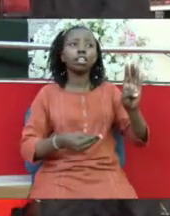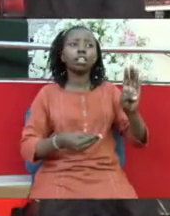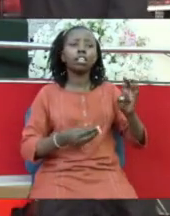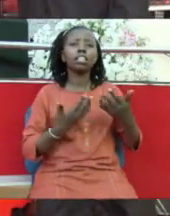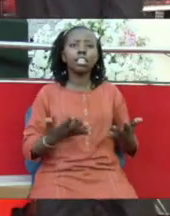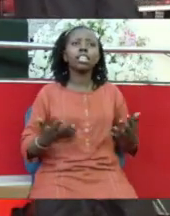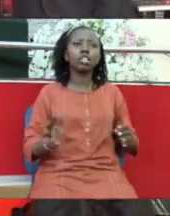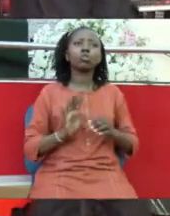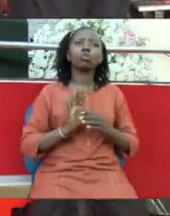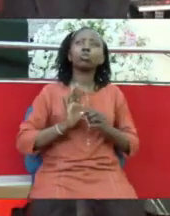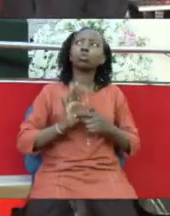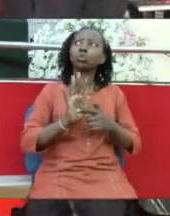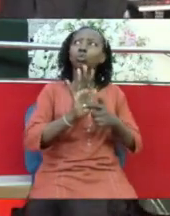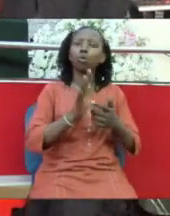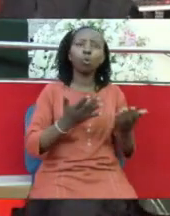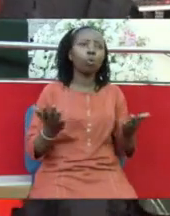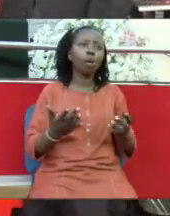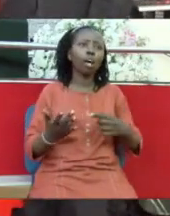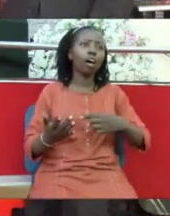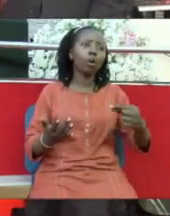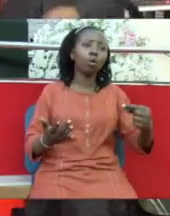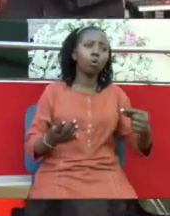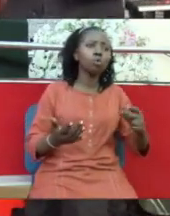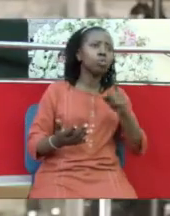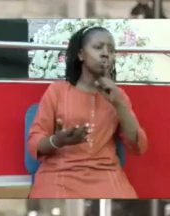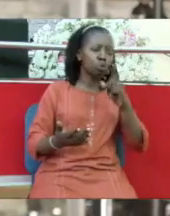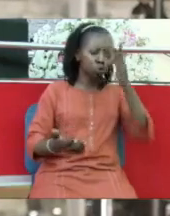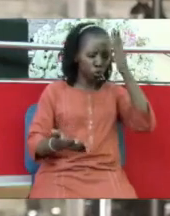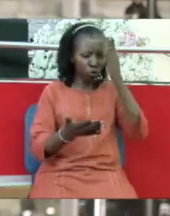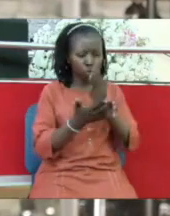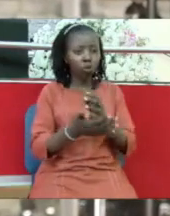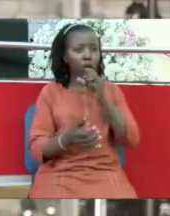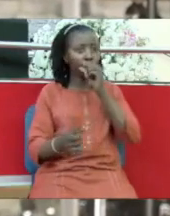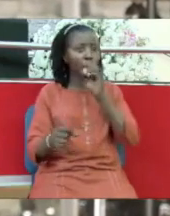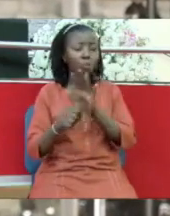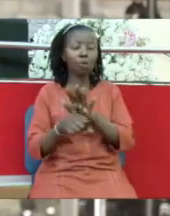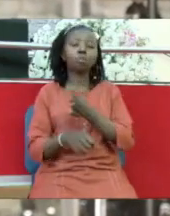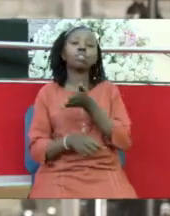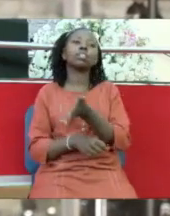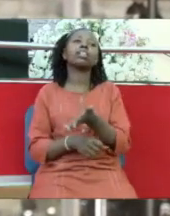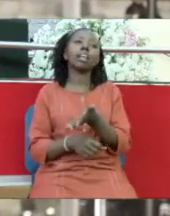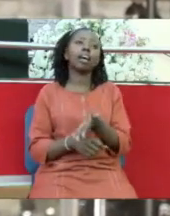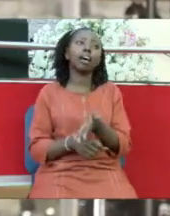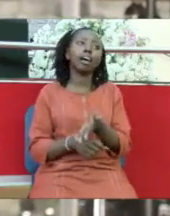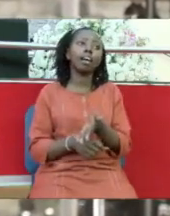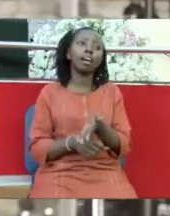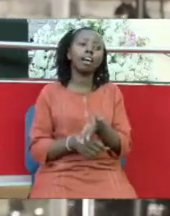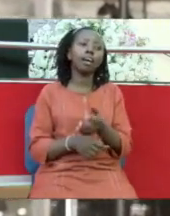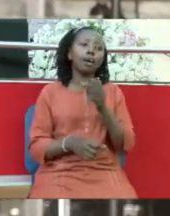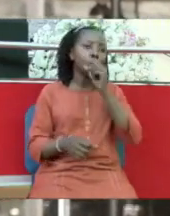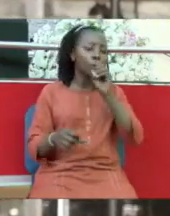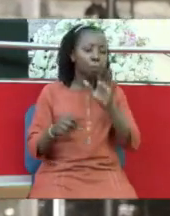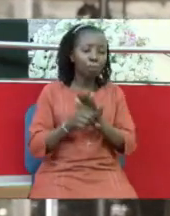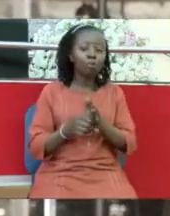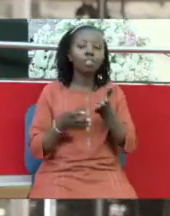So there was no doubt about the promise. The inheritance is guaranteed.